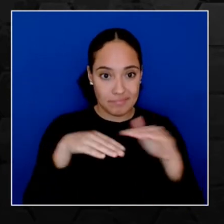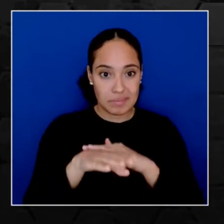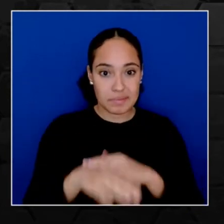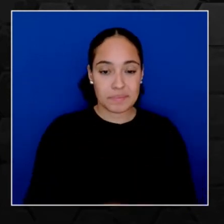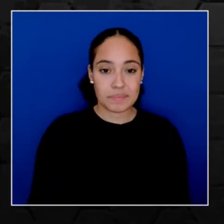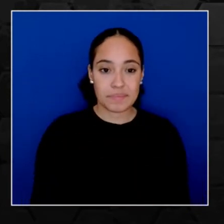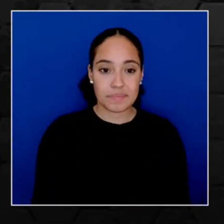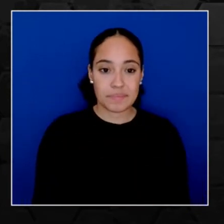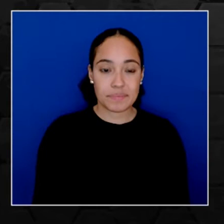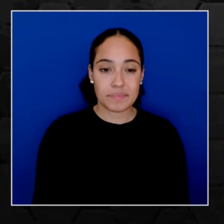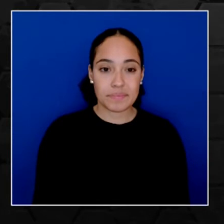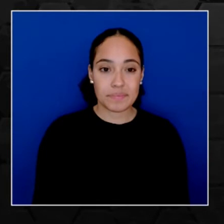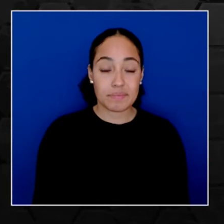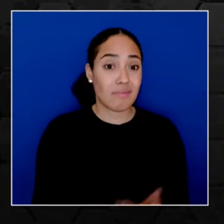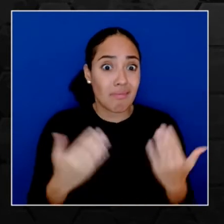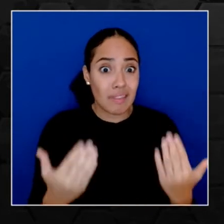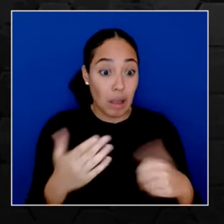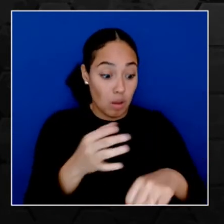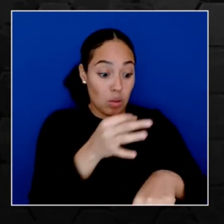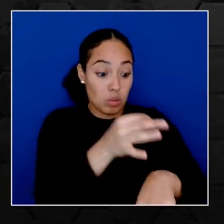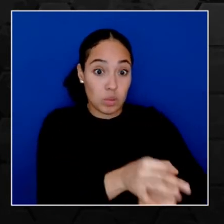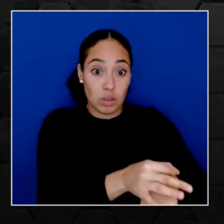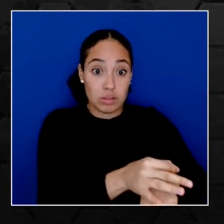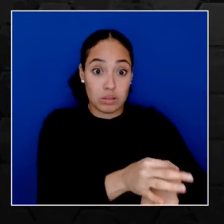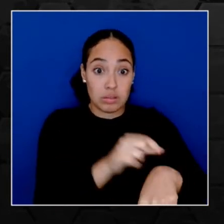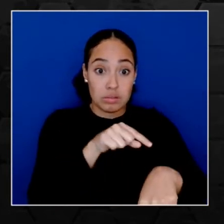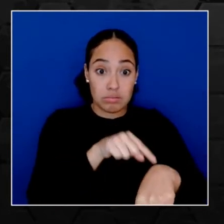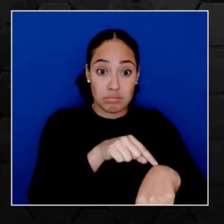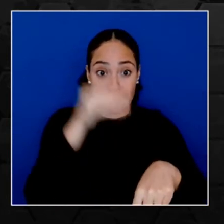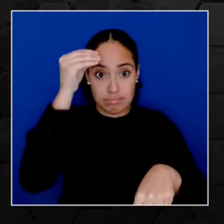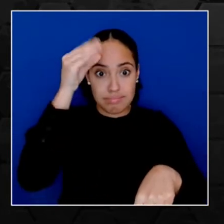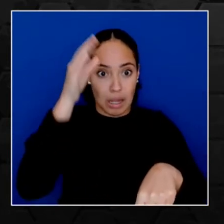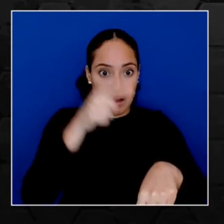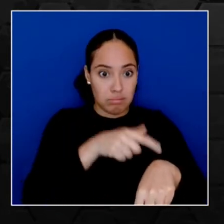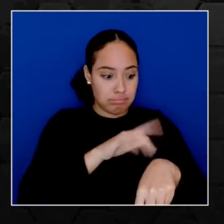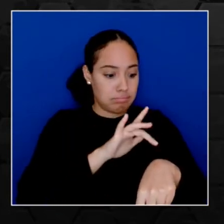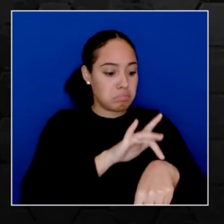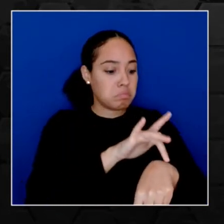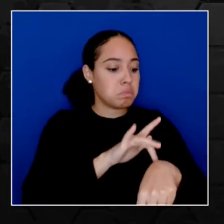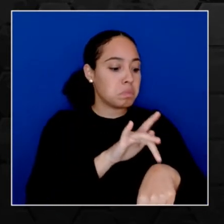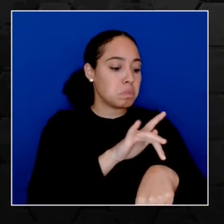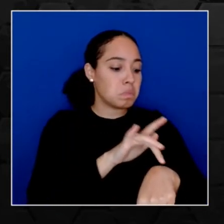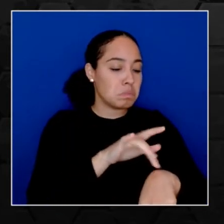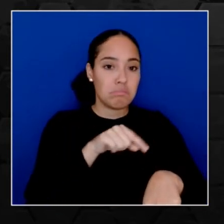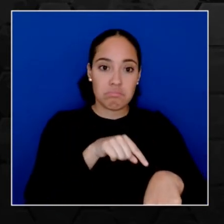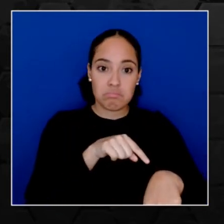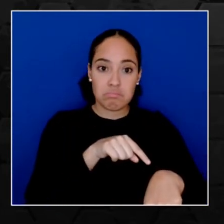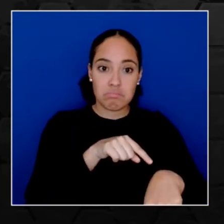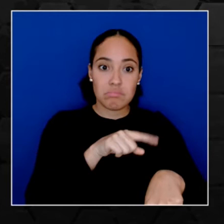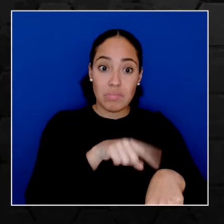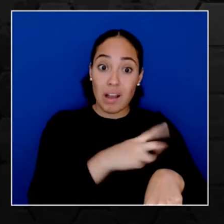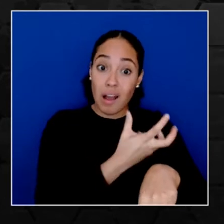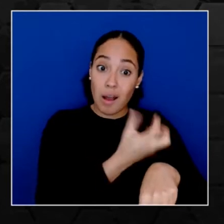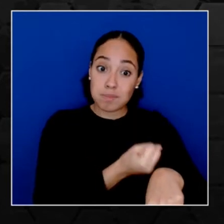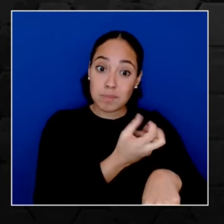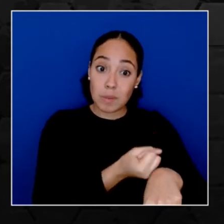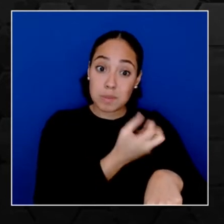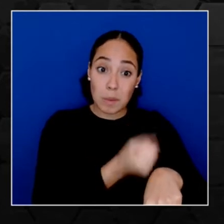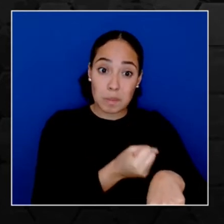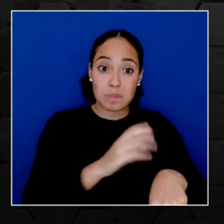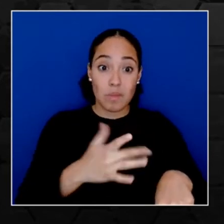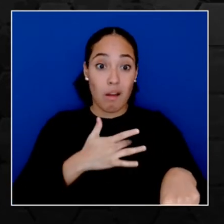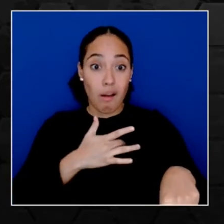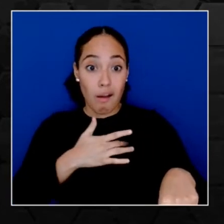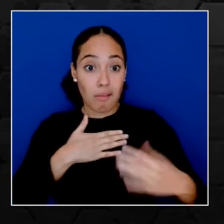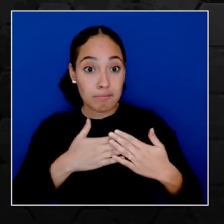smartwatches today have used behavioral biometrics, keeping track of routine, calories intake, measuring heart rate, and even